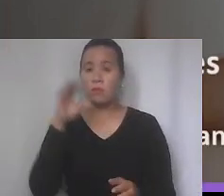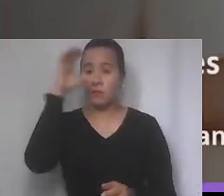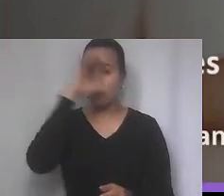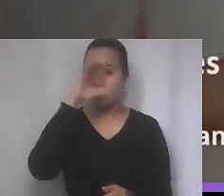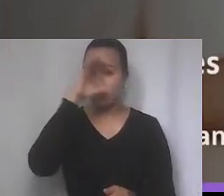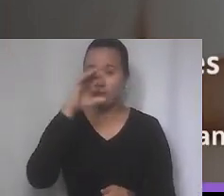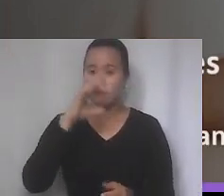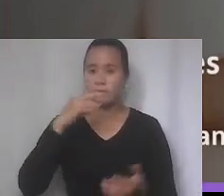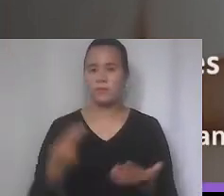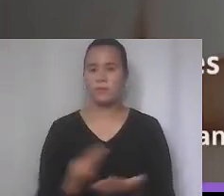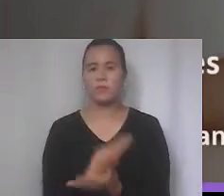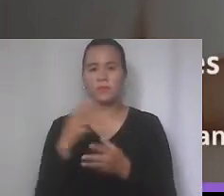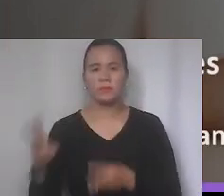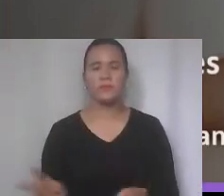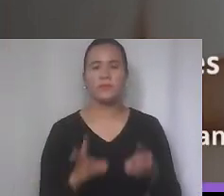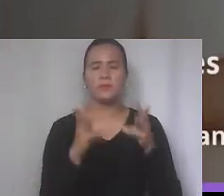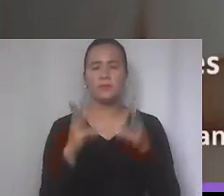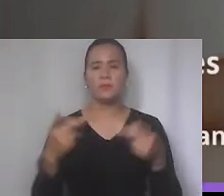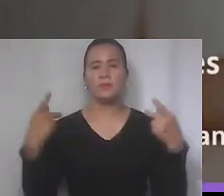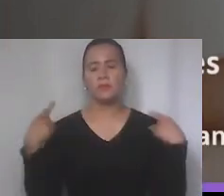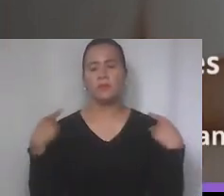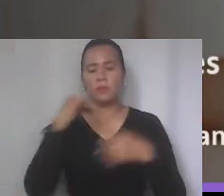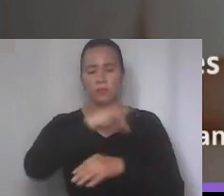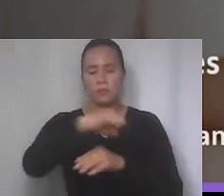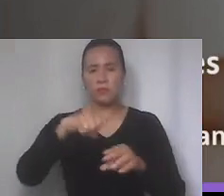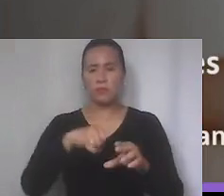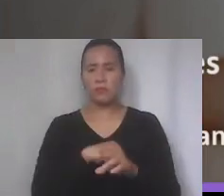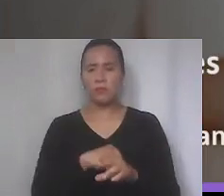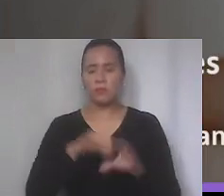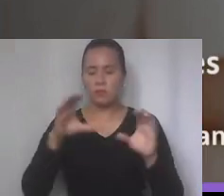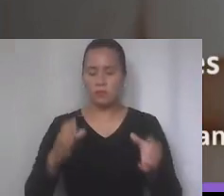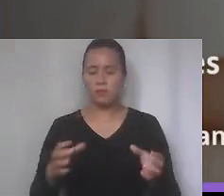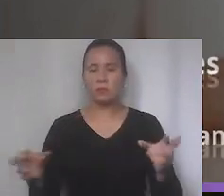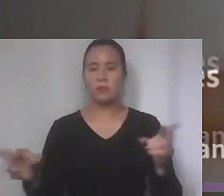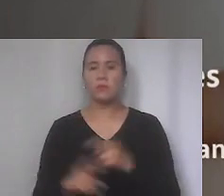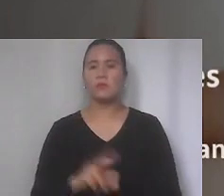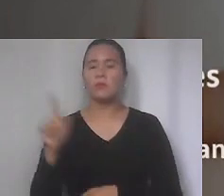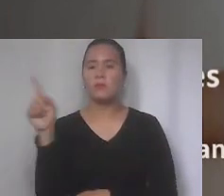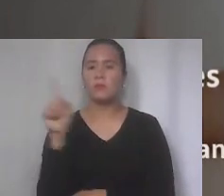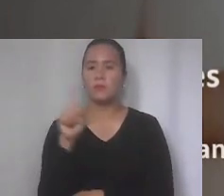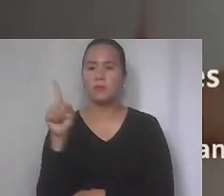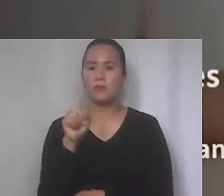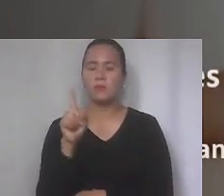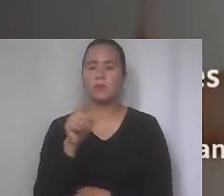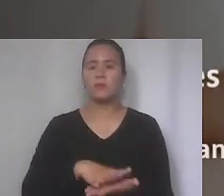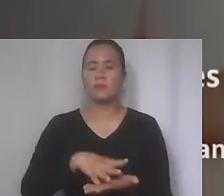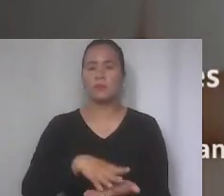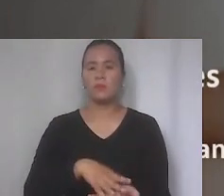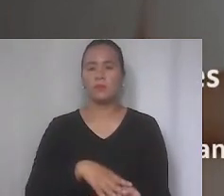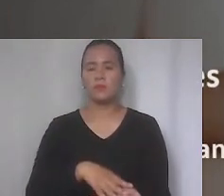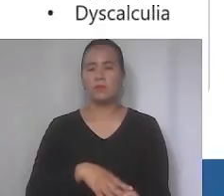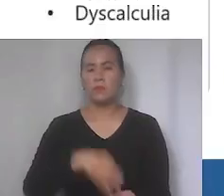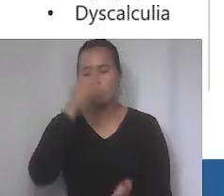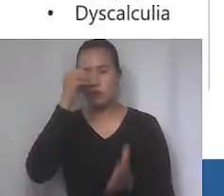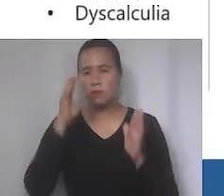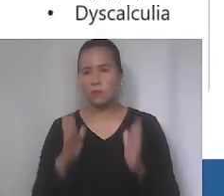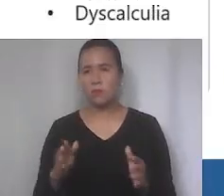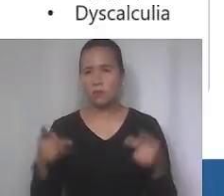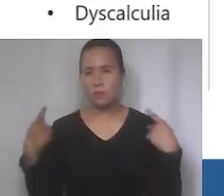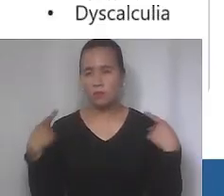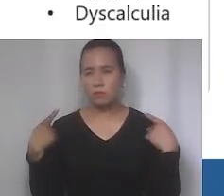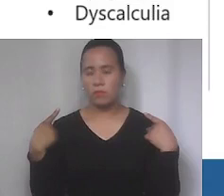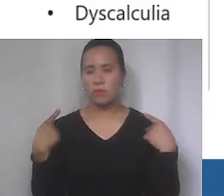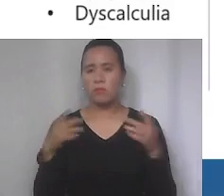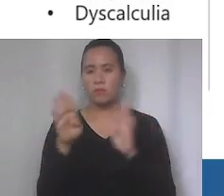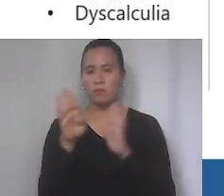One of those opportunities for educators is finding new ways to create inclusive classroom